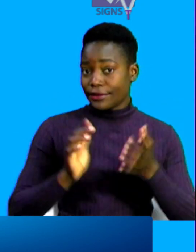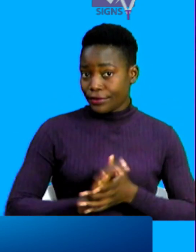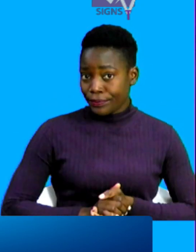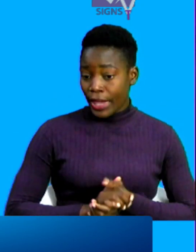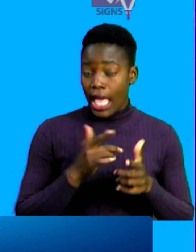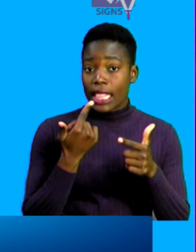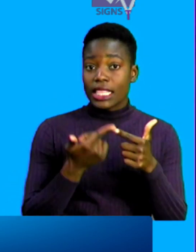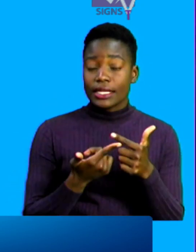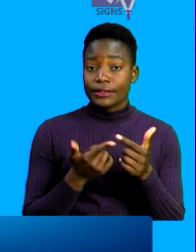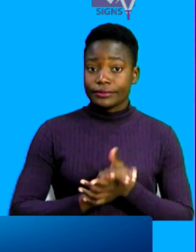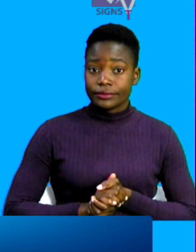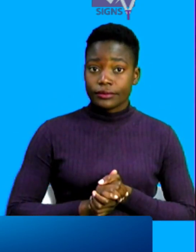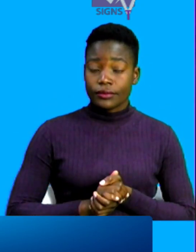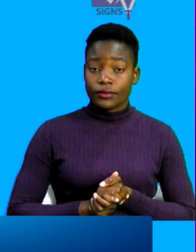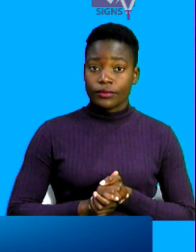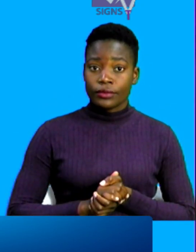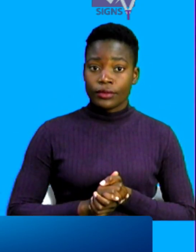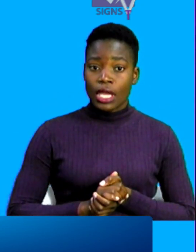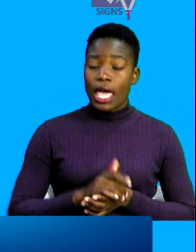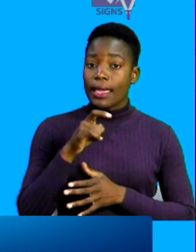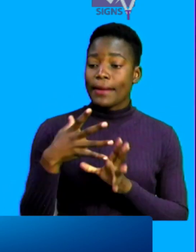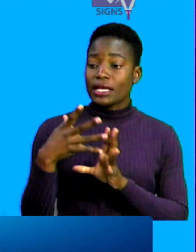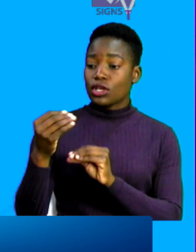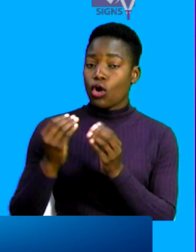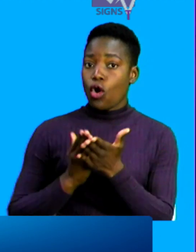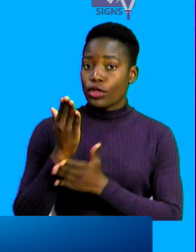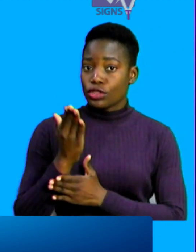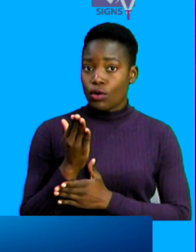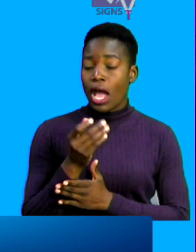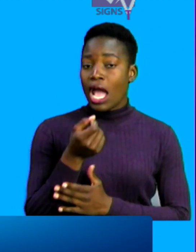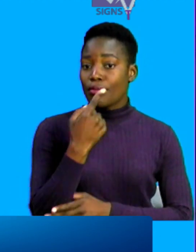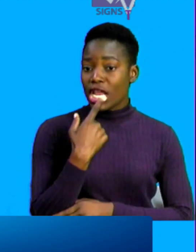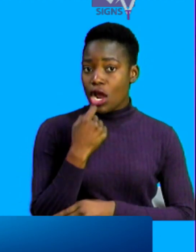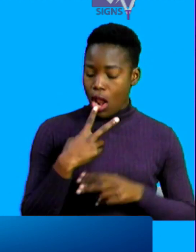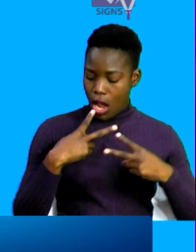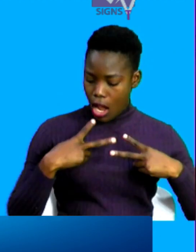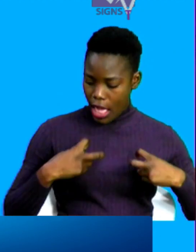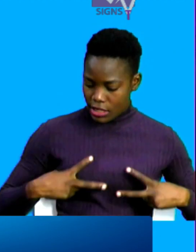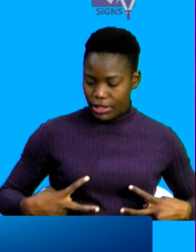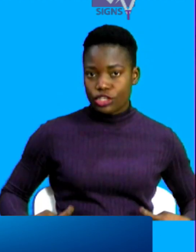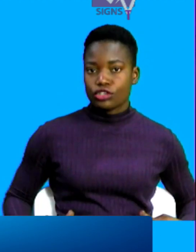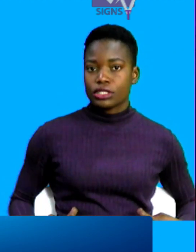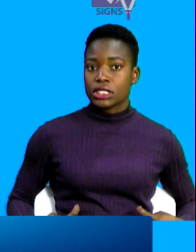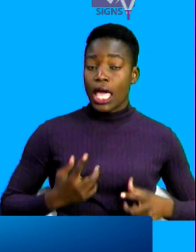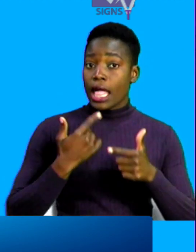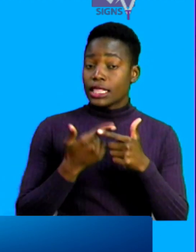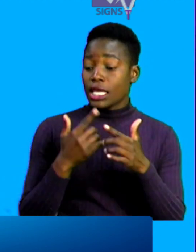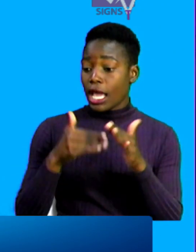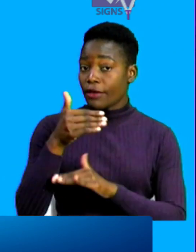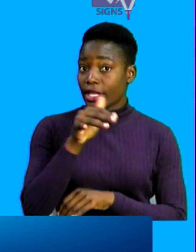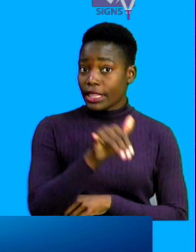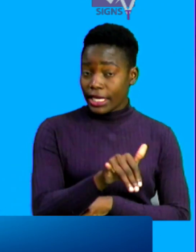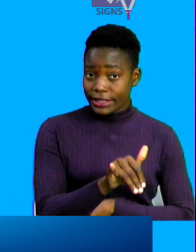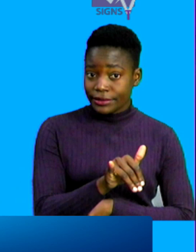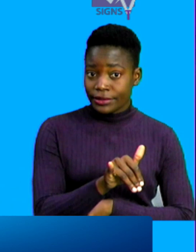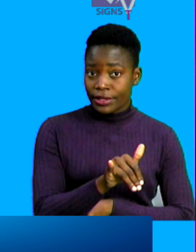Then, of course, they'll have to go through medical examination. Then thereafter,